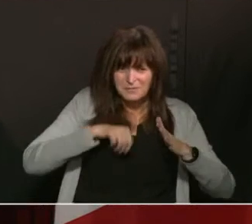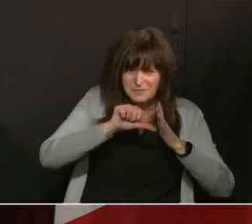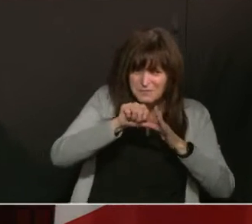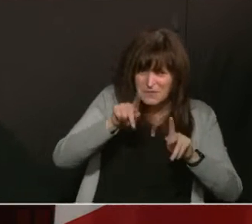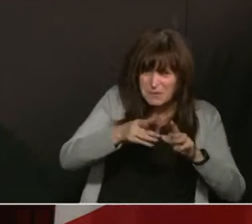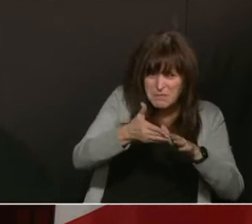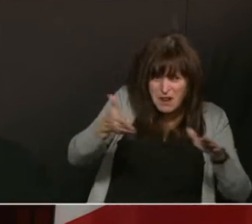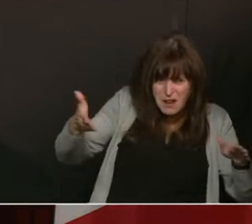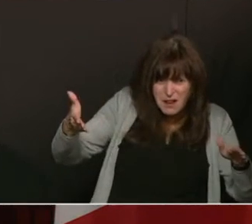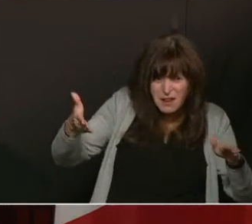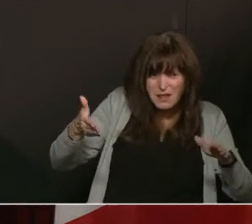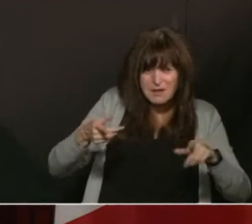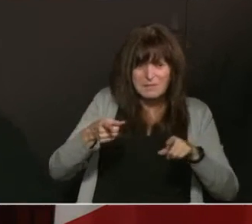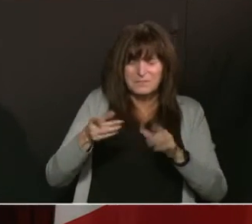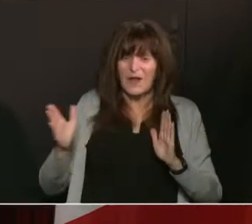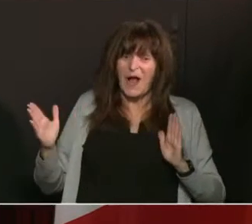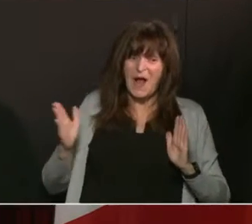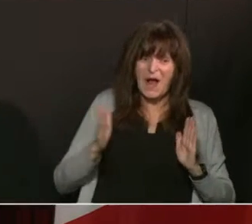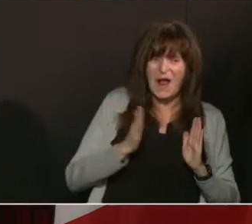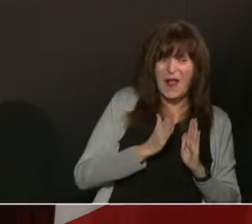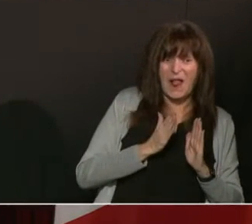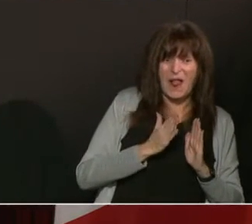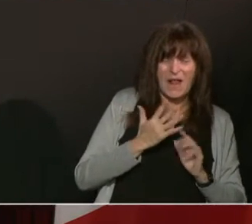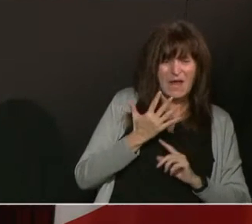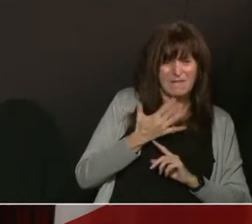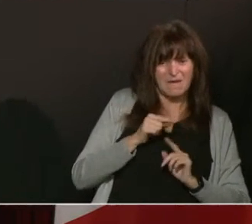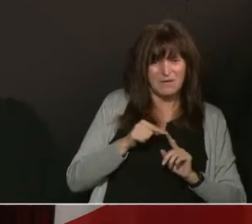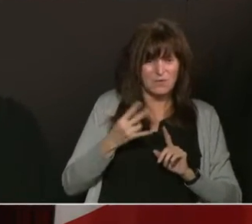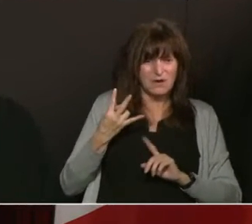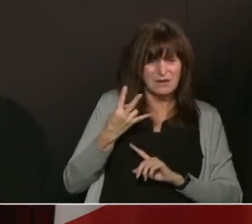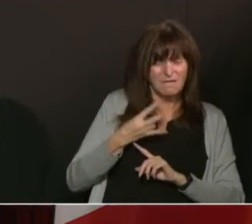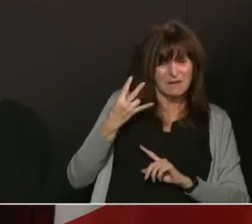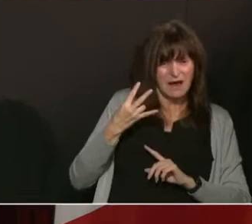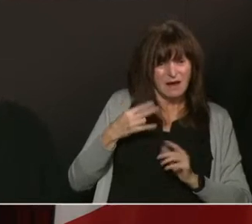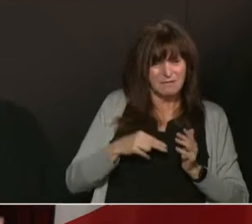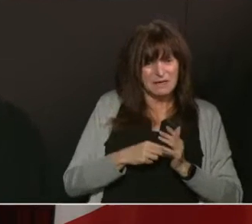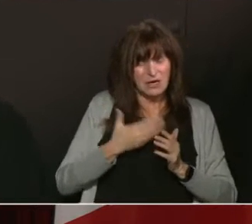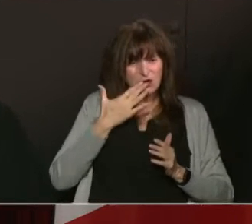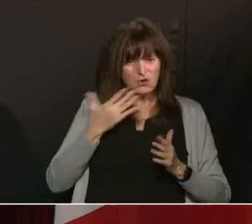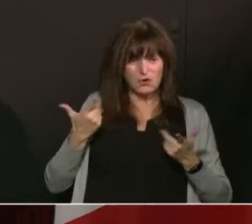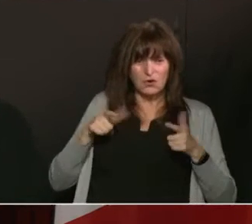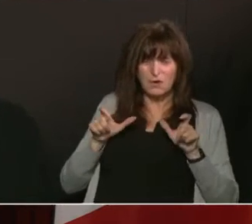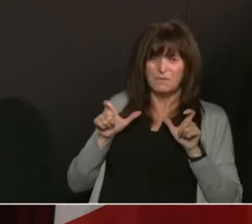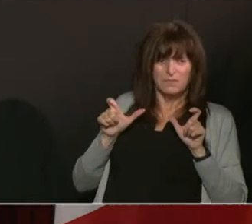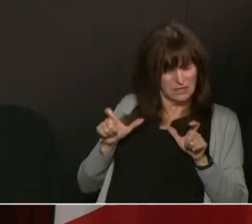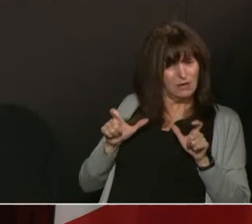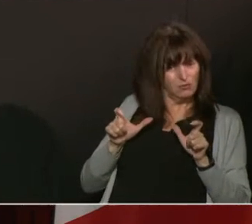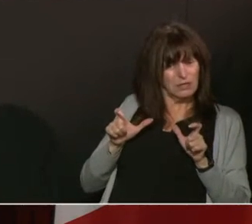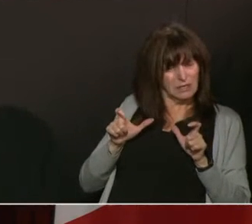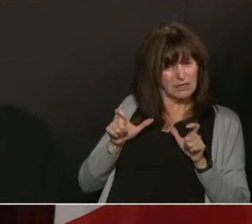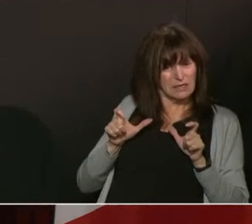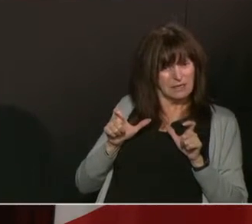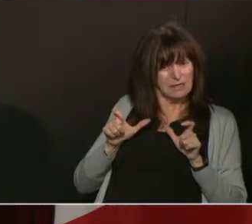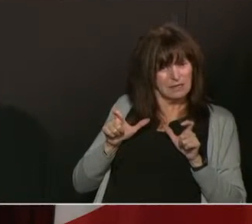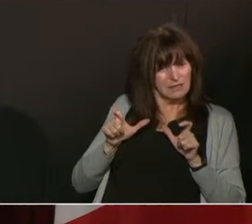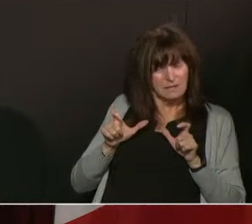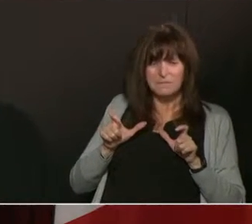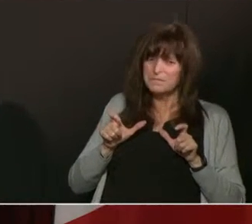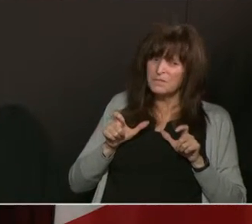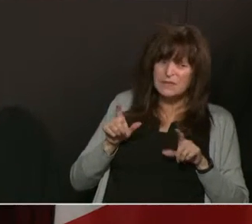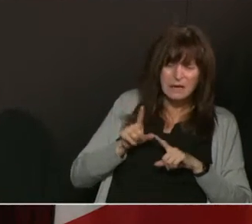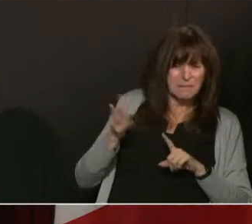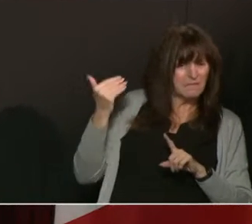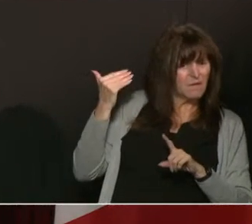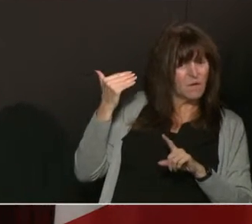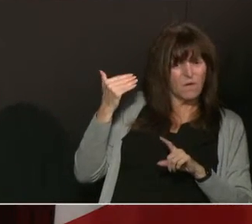after that third booster dose, you've got a good level of protection back to your primary series level of protection